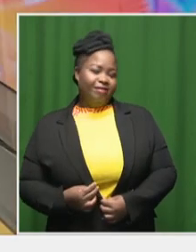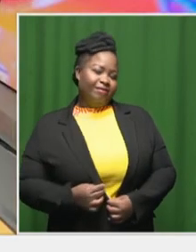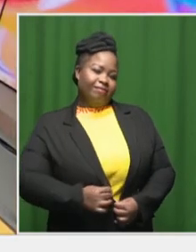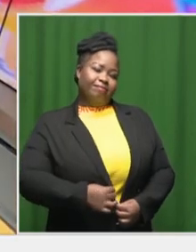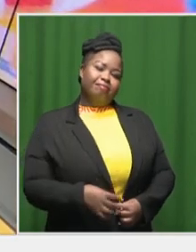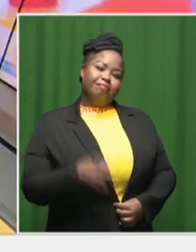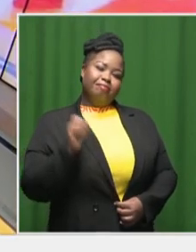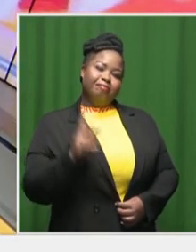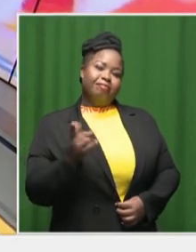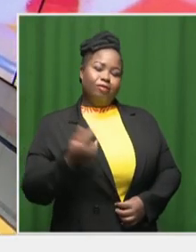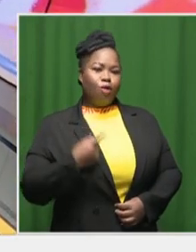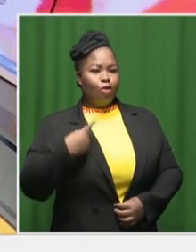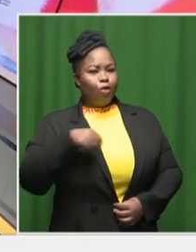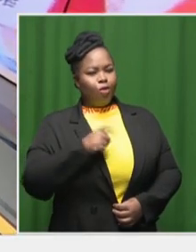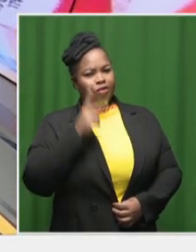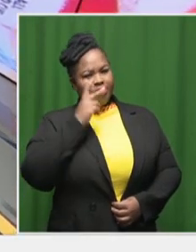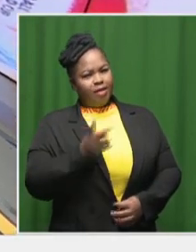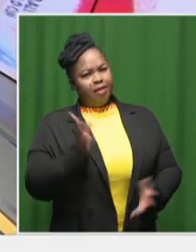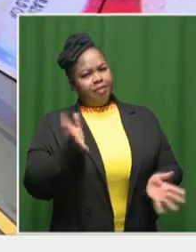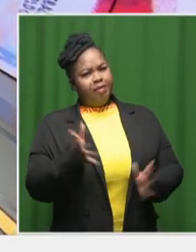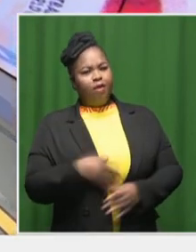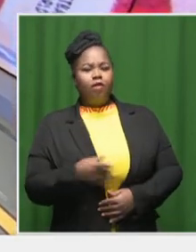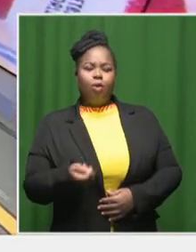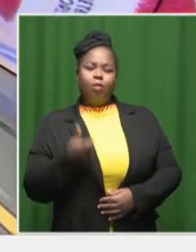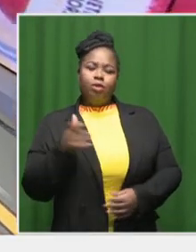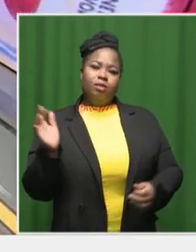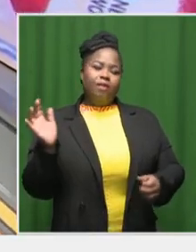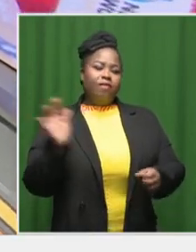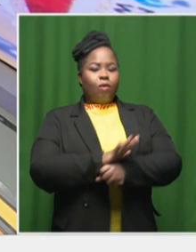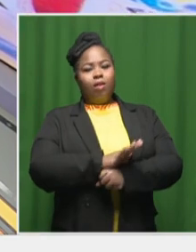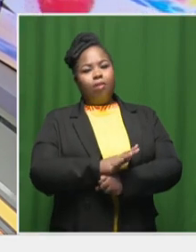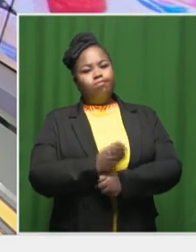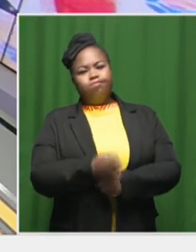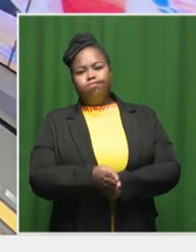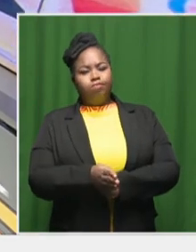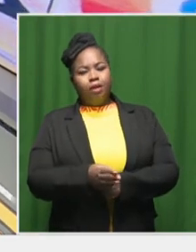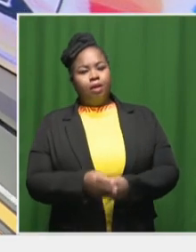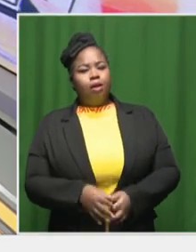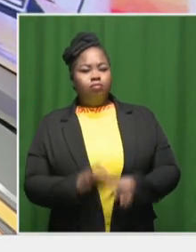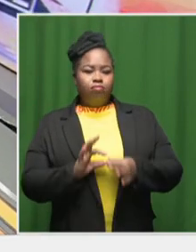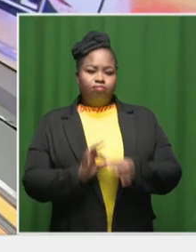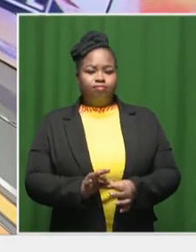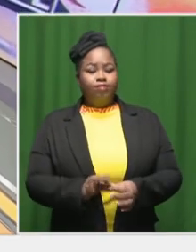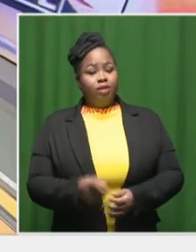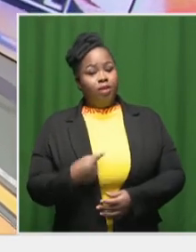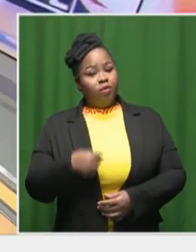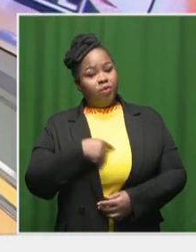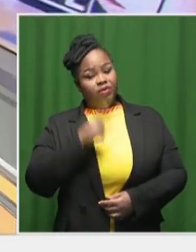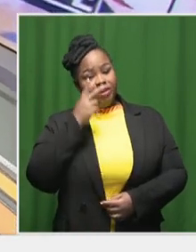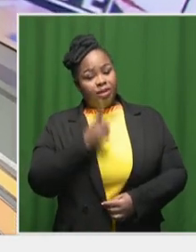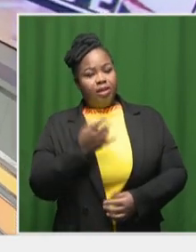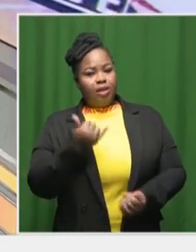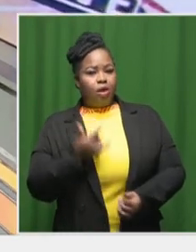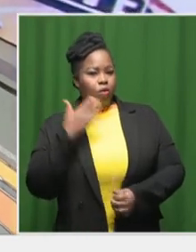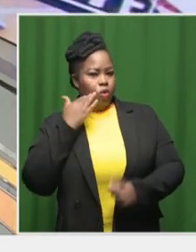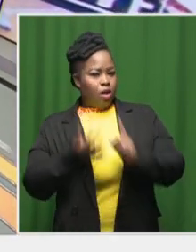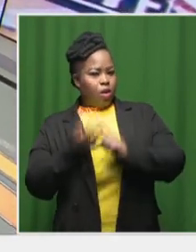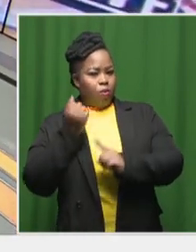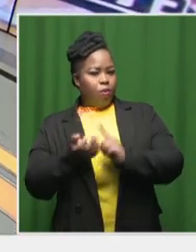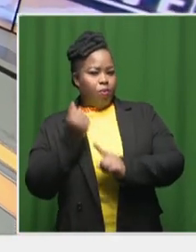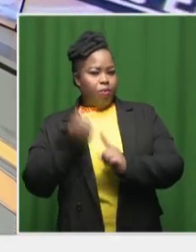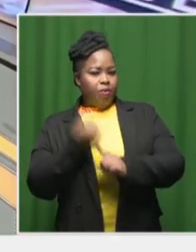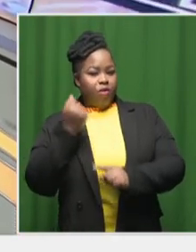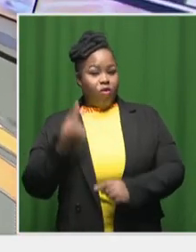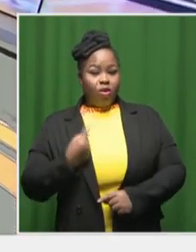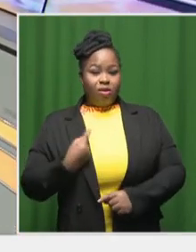mean, Lefebre, we've seen you just come almost full circle in terms of your career, and we've seen you just get to those milestones that you've